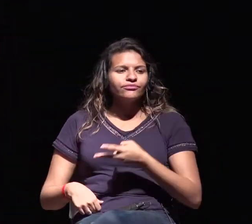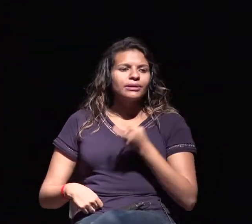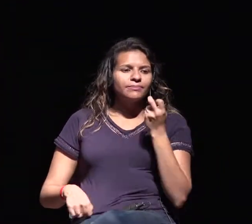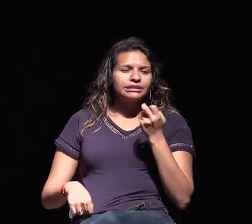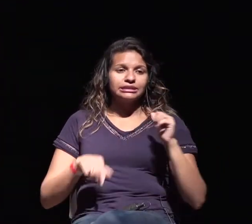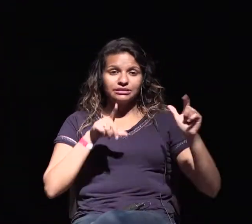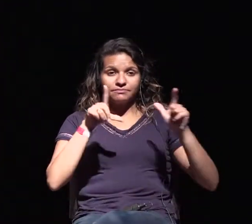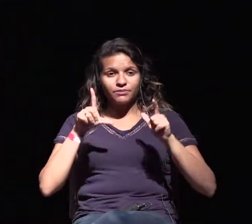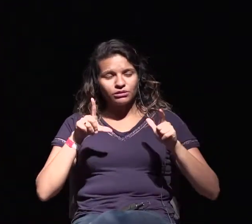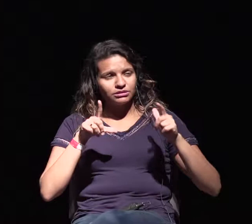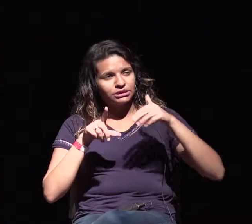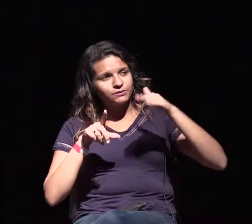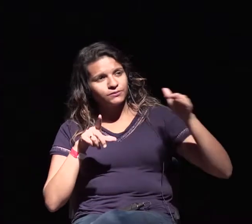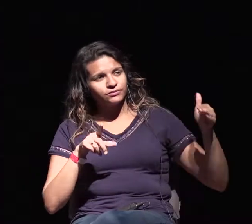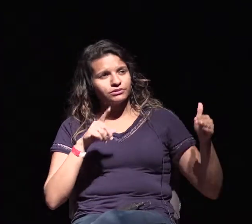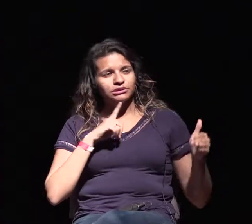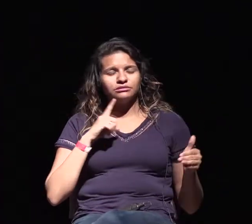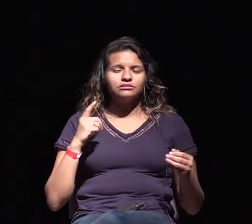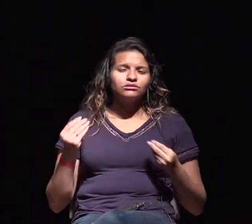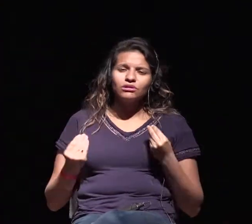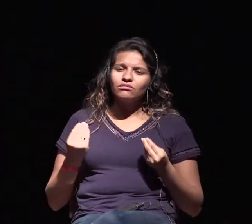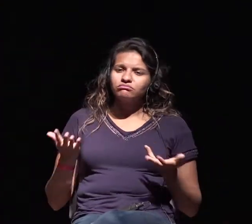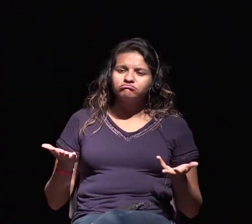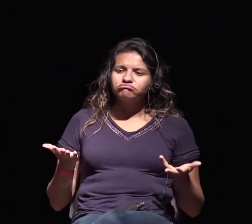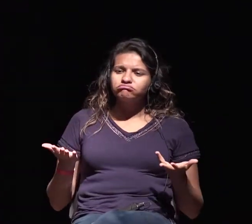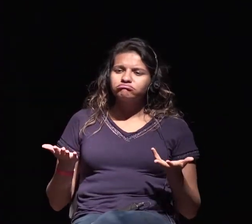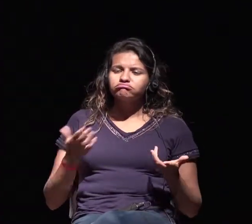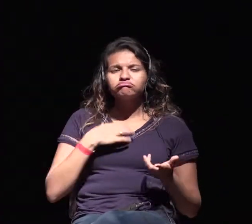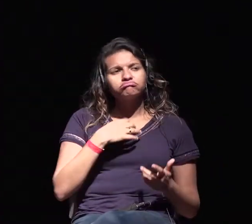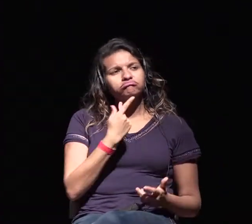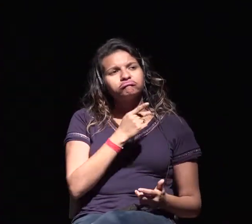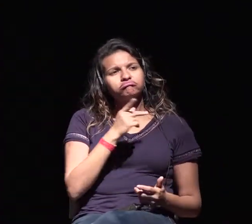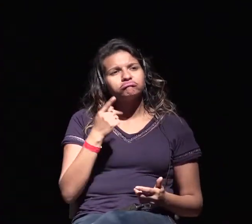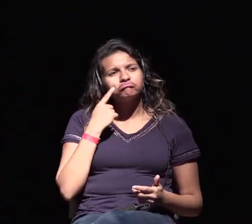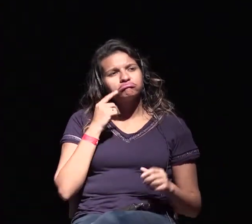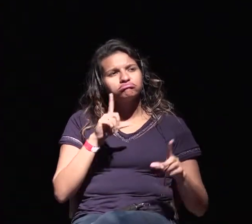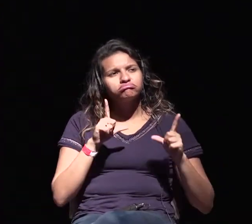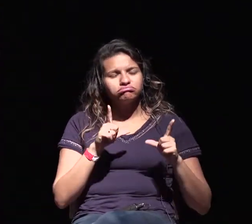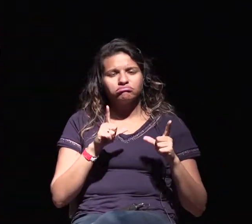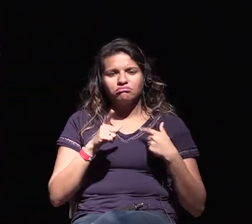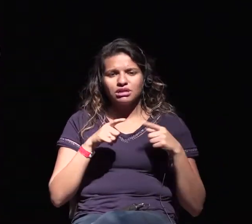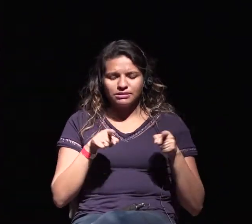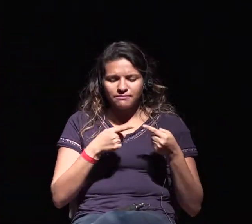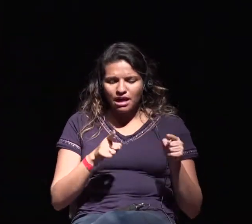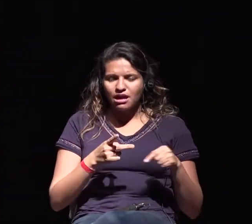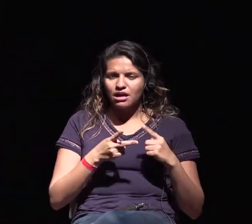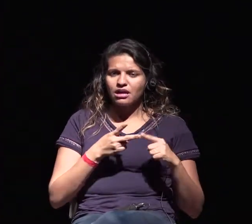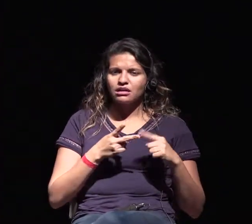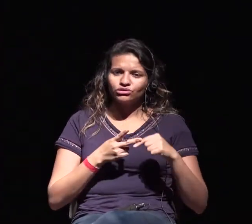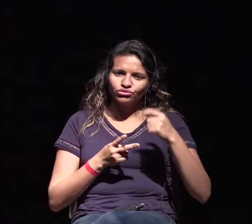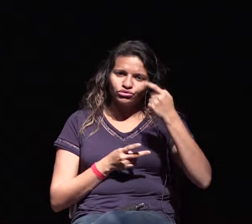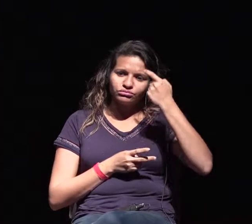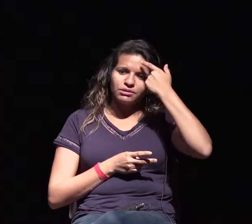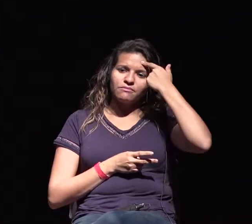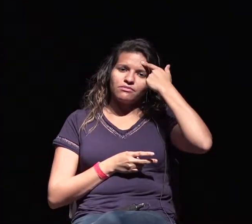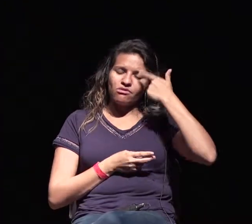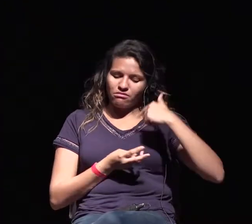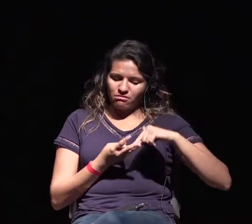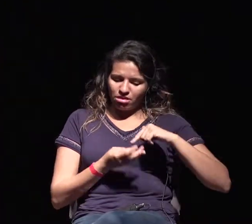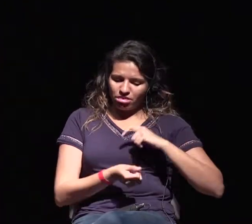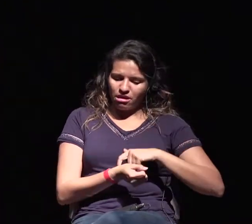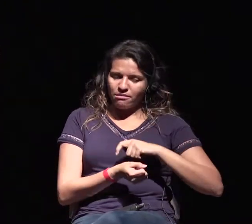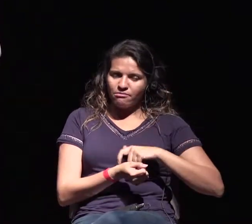exhibition: score, body, space, time, and memory. To curate an